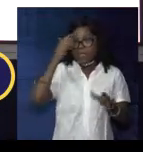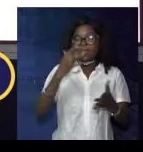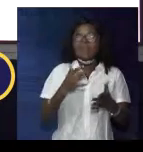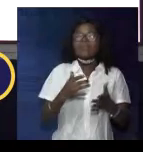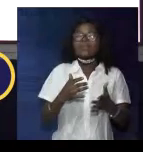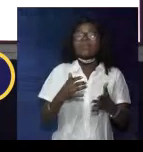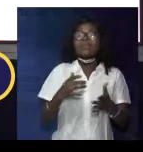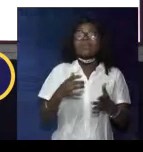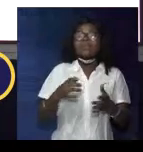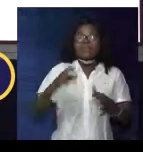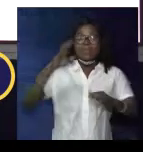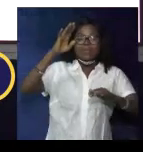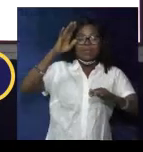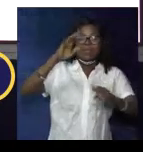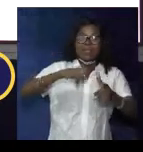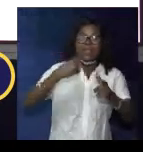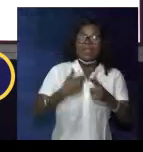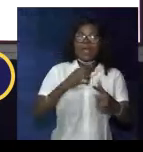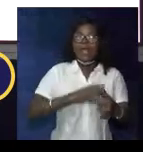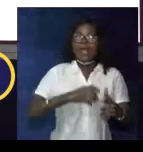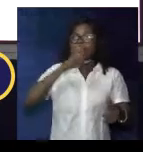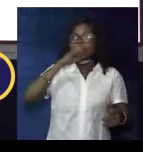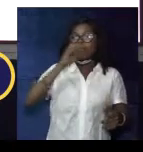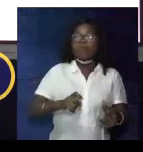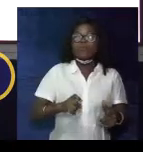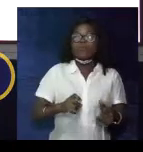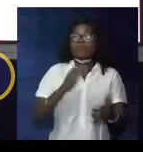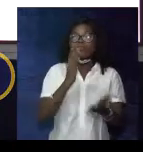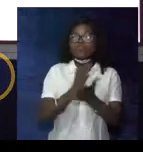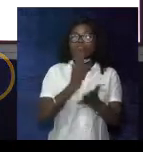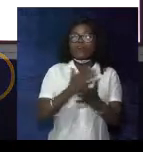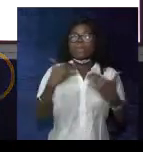think? Then, I must stop playing.